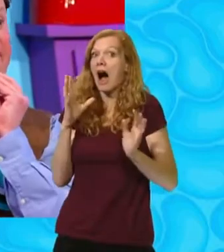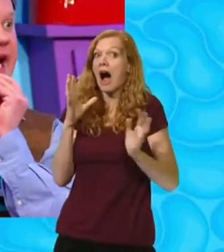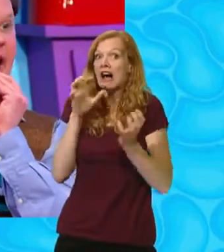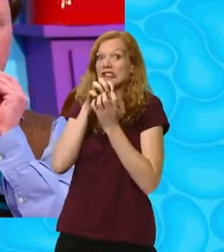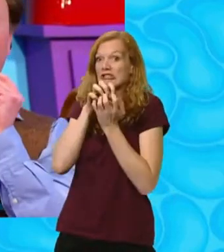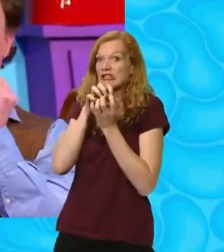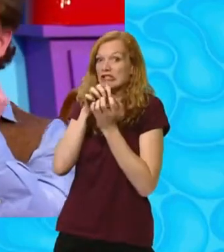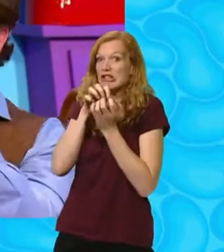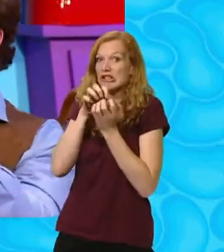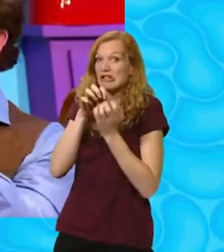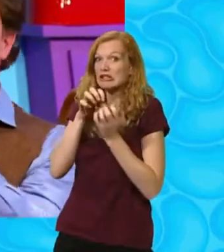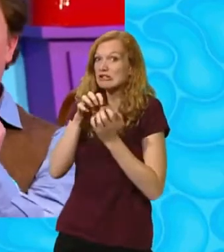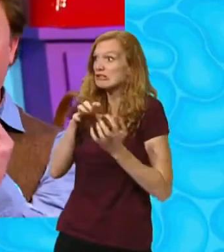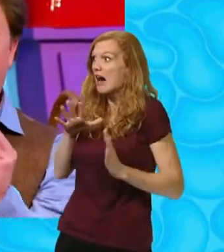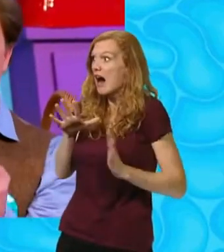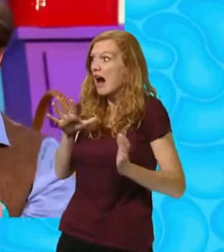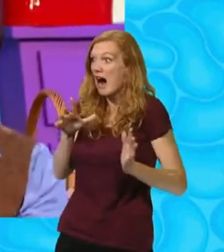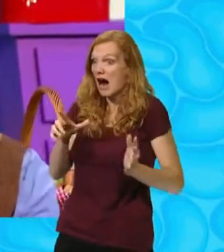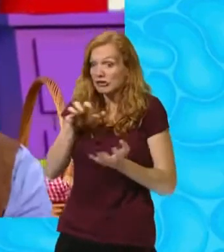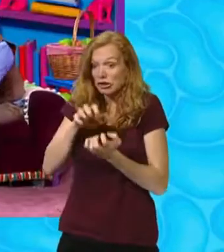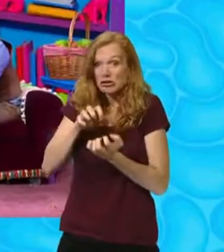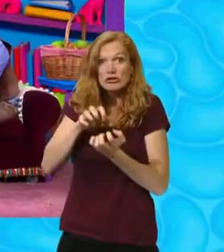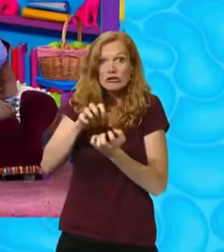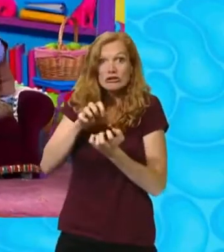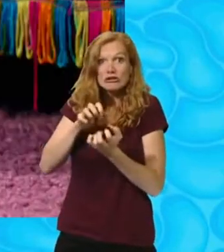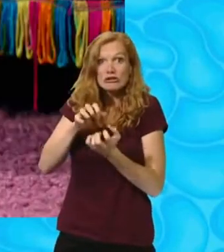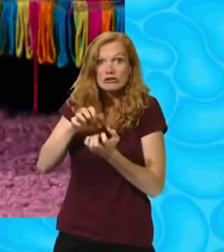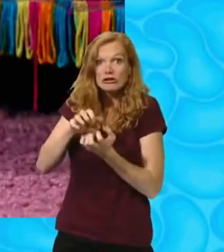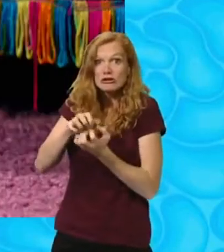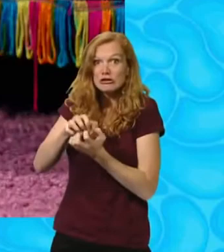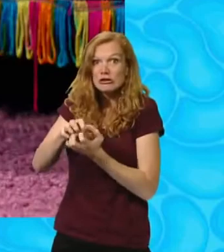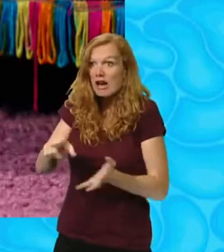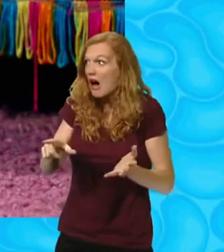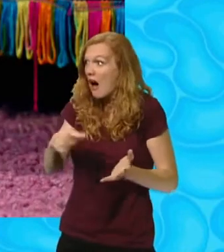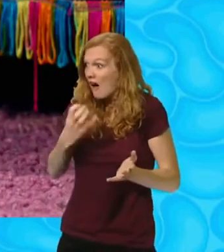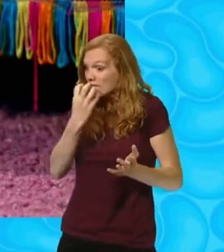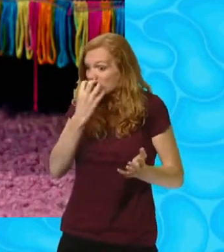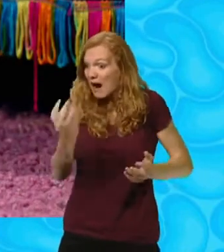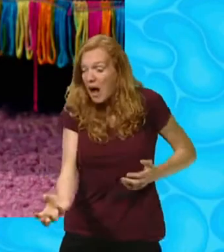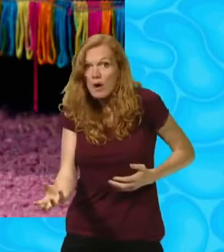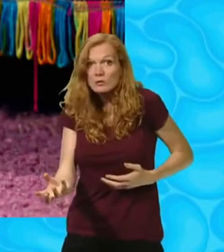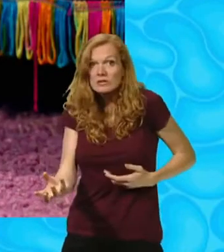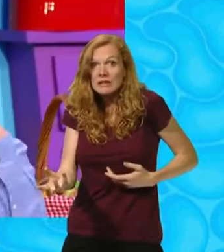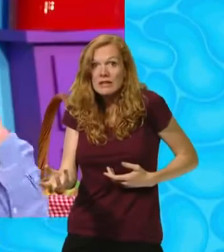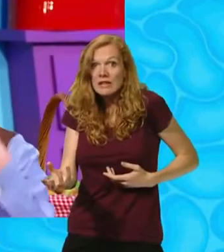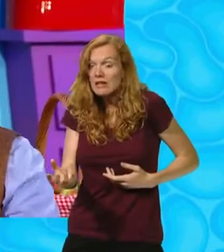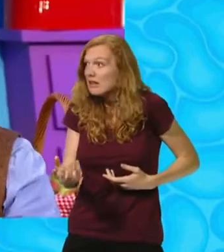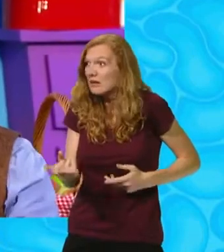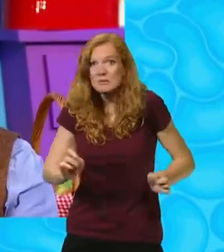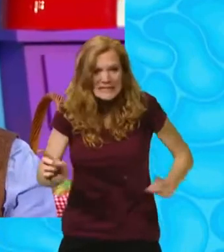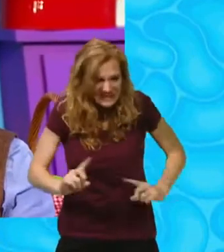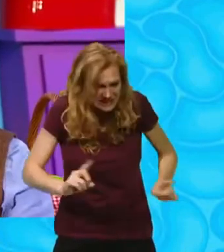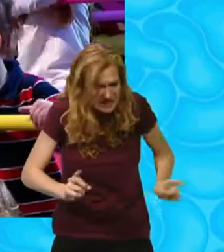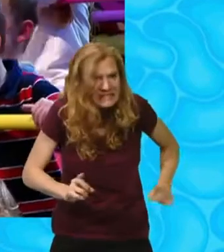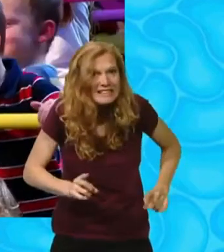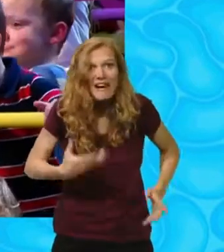What Robert! Oh, look! Me teeth! Look! Robert, over there, look! What is it? My teeth